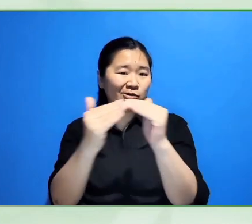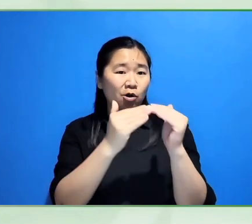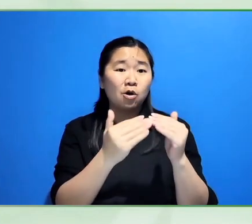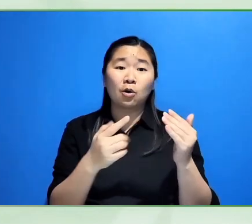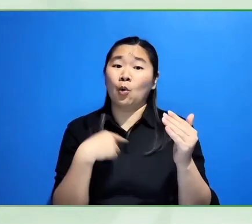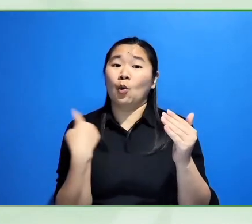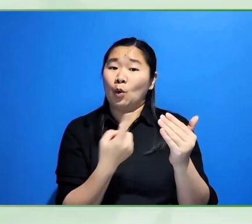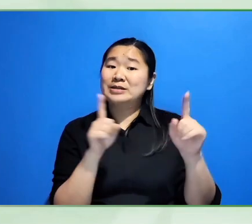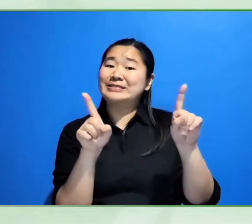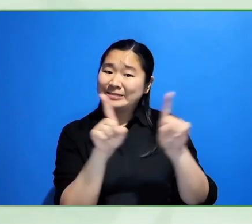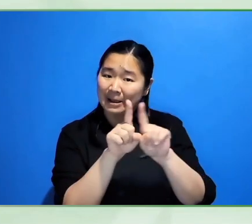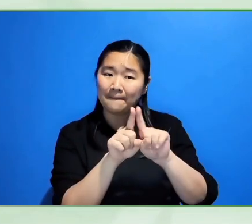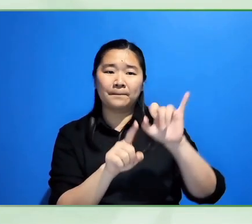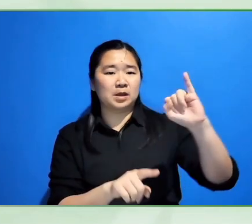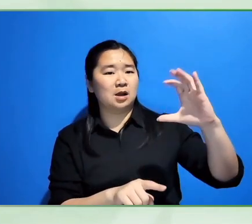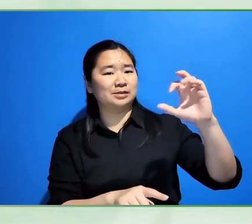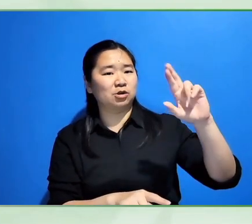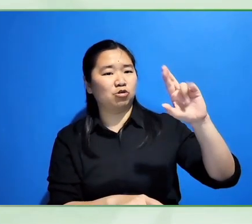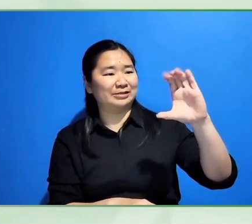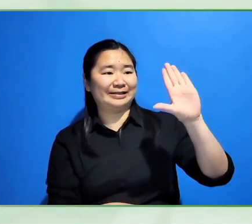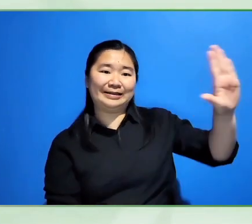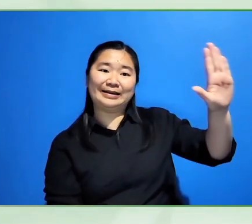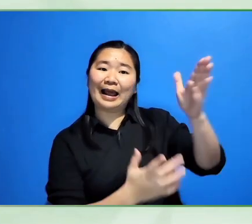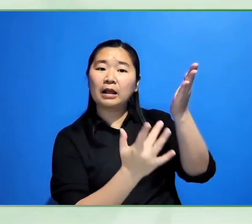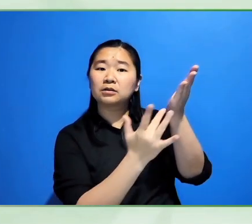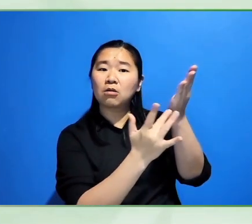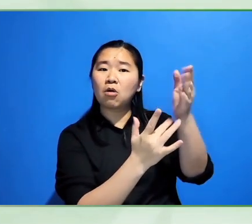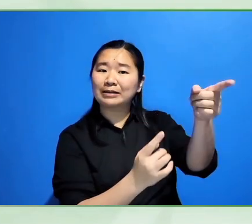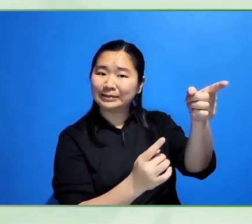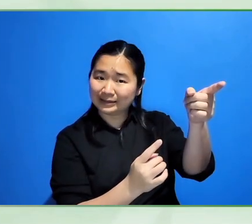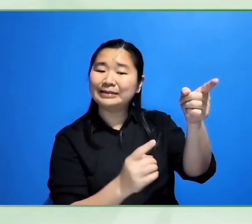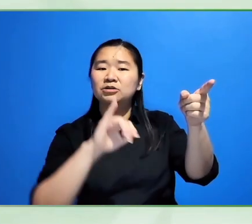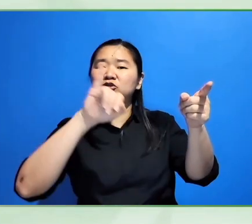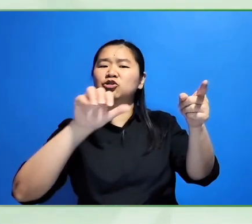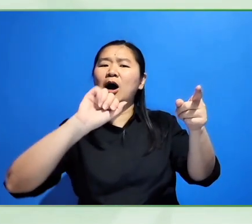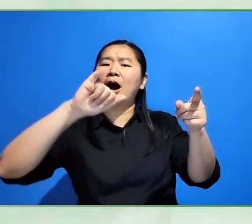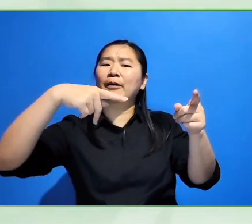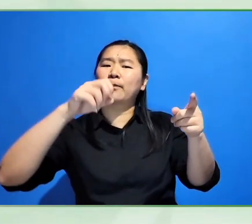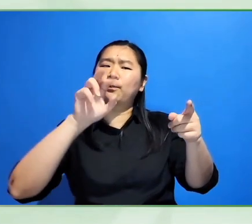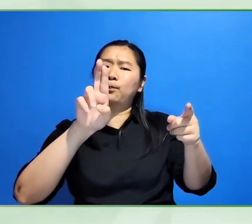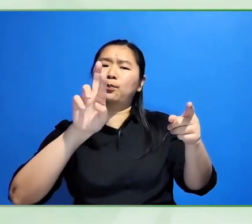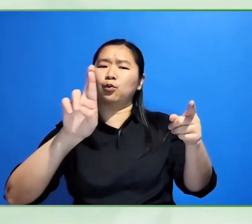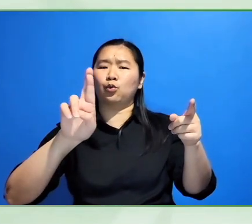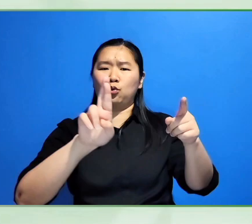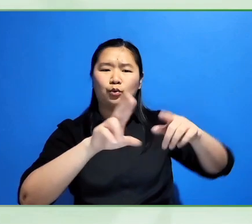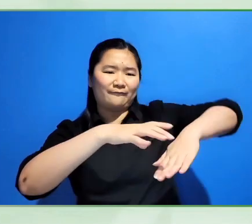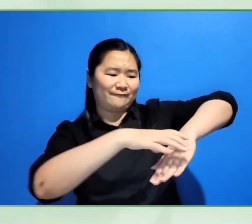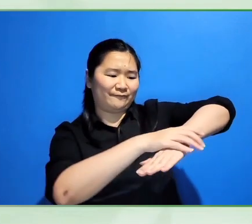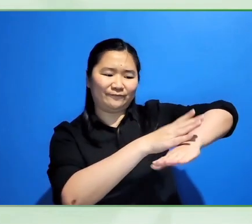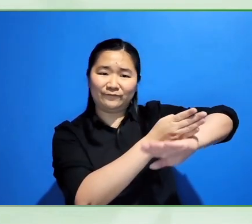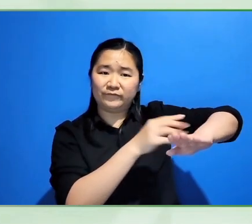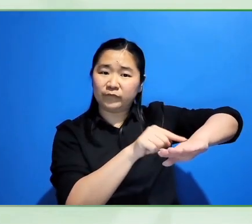of the components in the same way that we are receiving prosthetic legs from children in the United States. Like, we